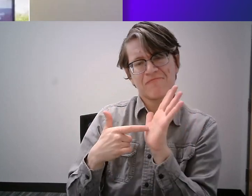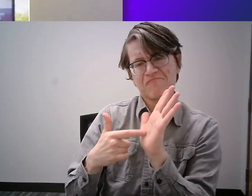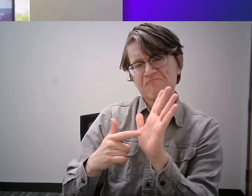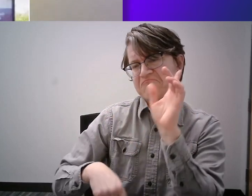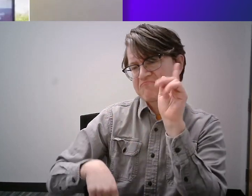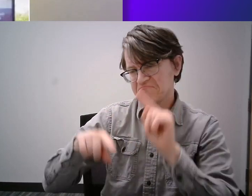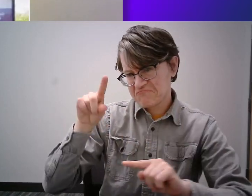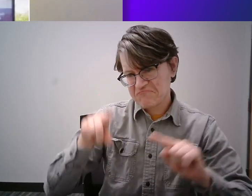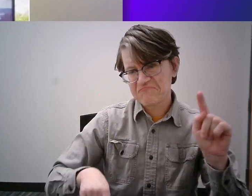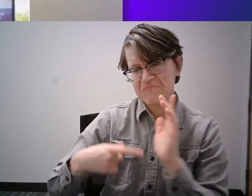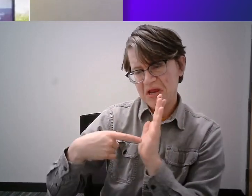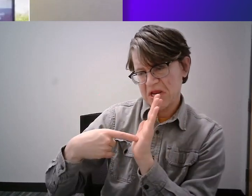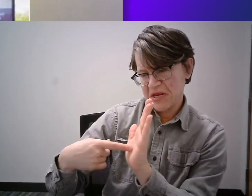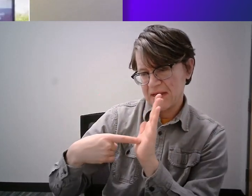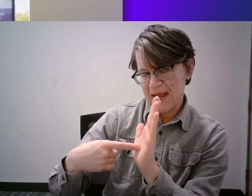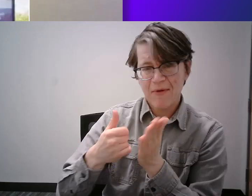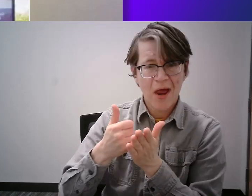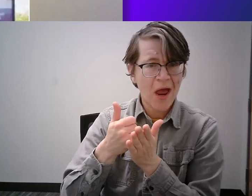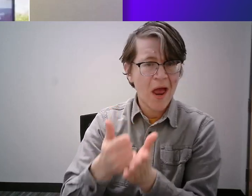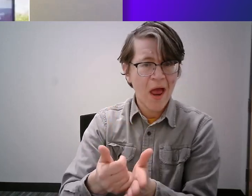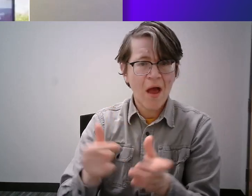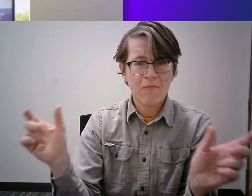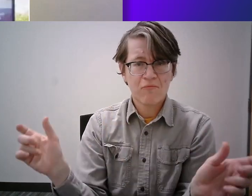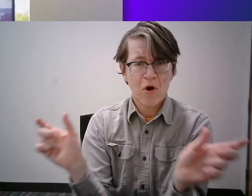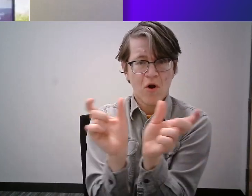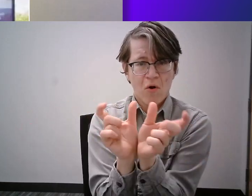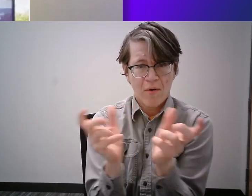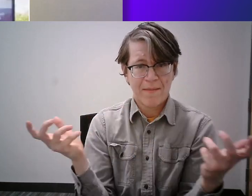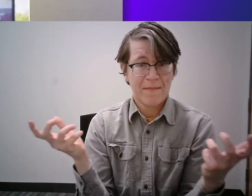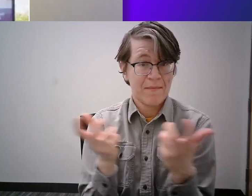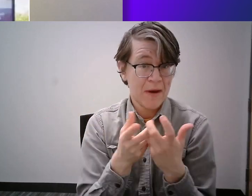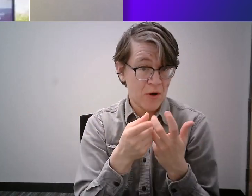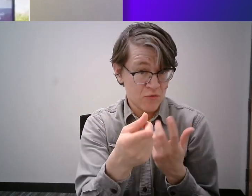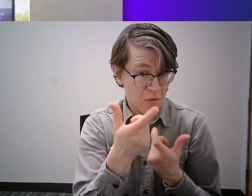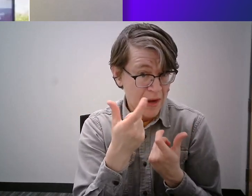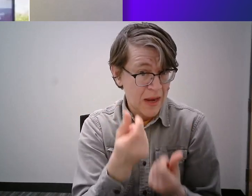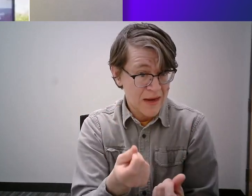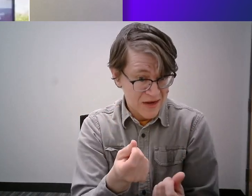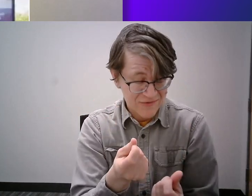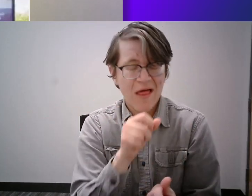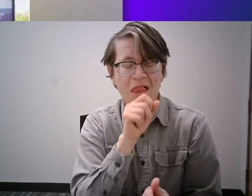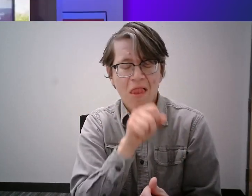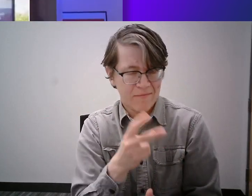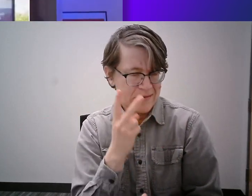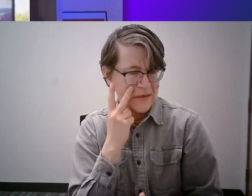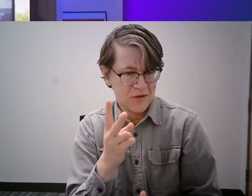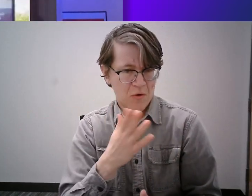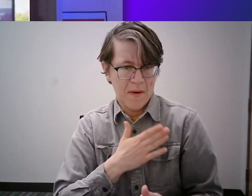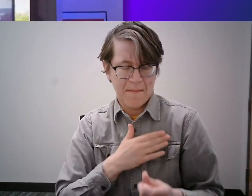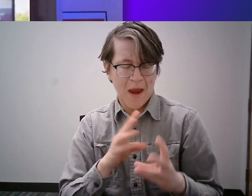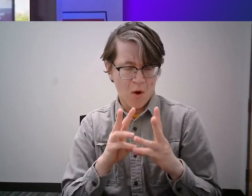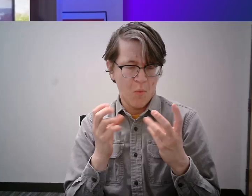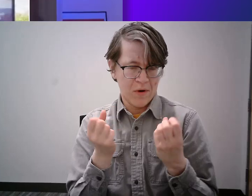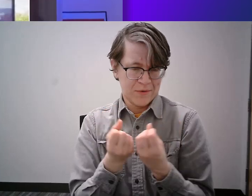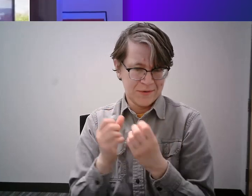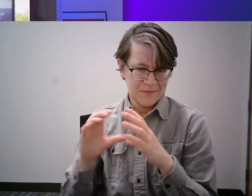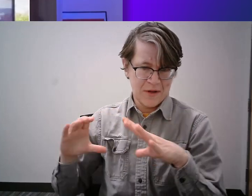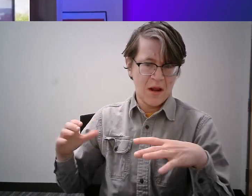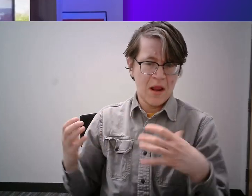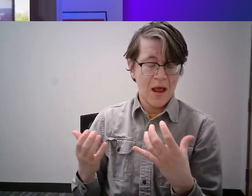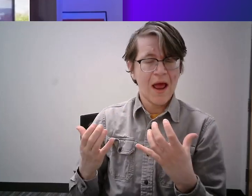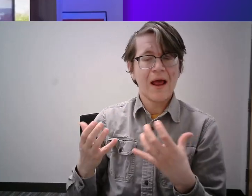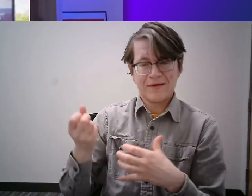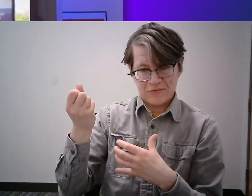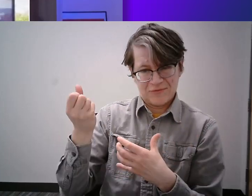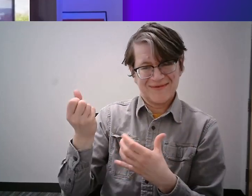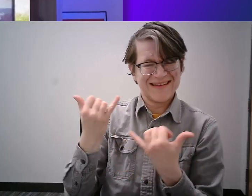typefaces like a pro. And if you're interested in that, I would love to see you in the workshop. Alright, but now let's get back to